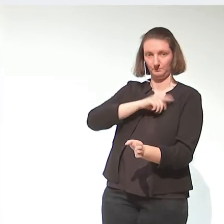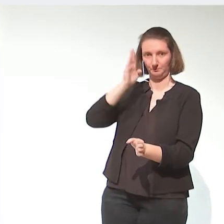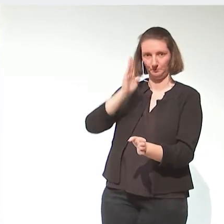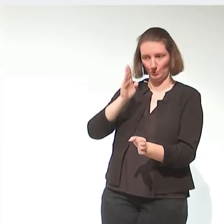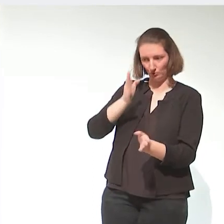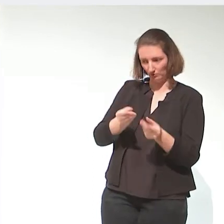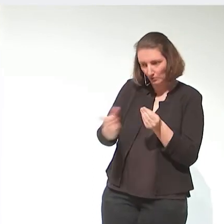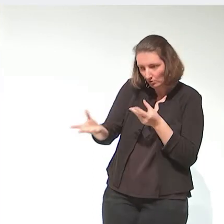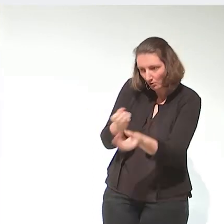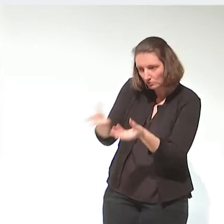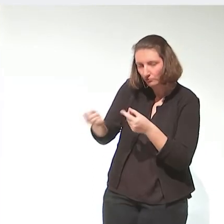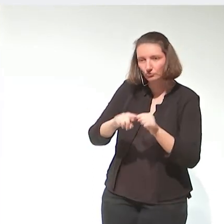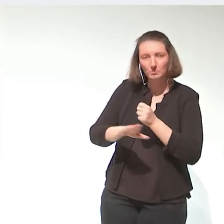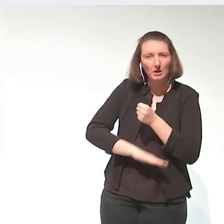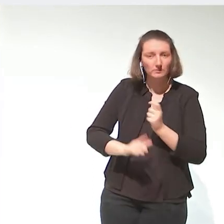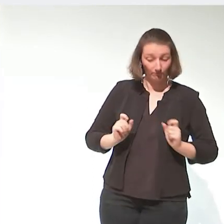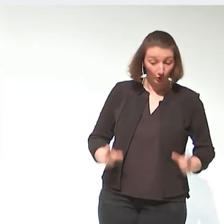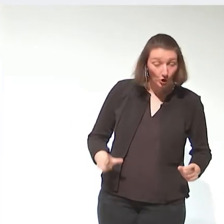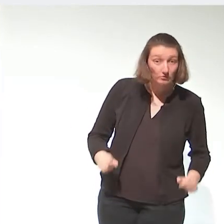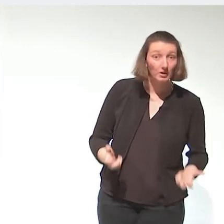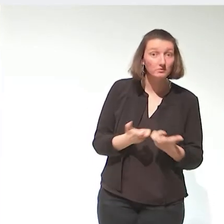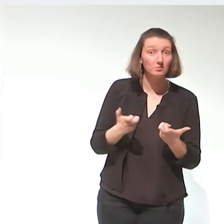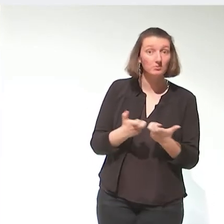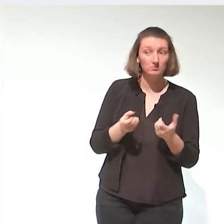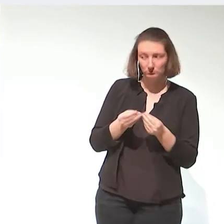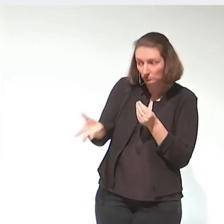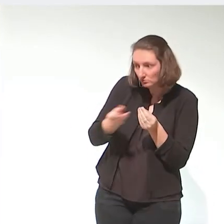wheelchairs, like the